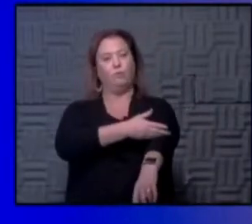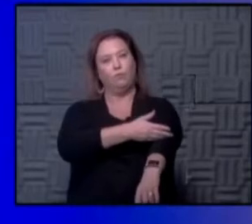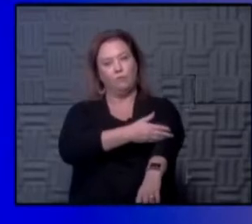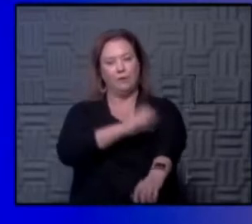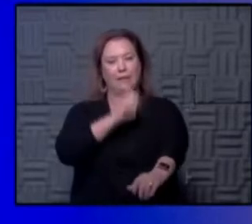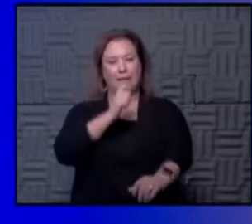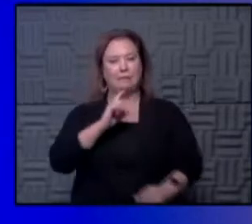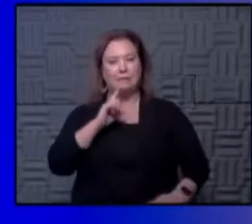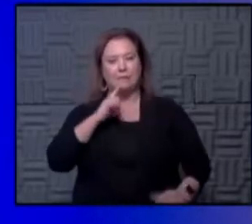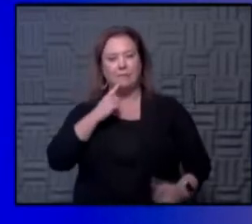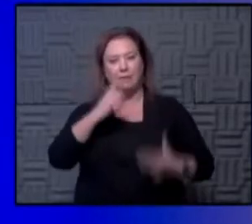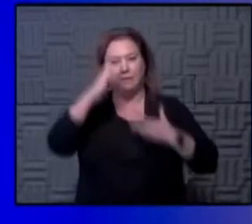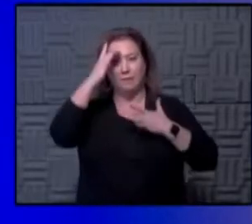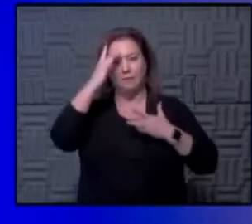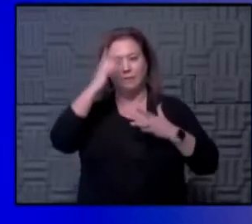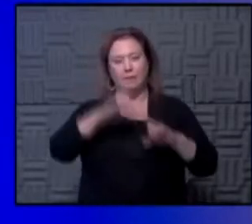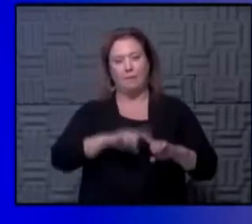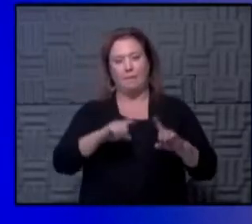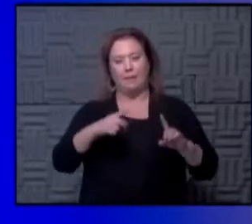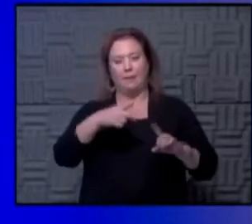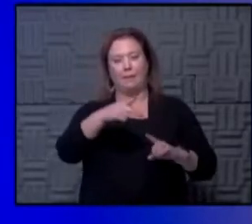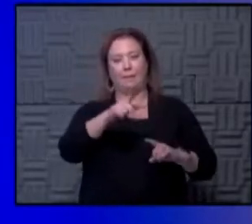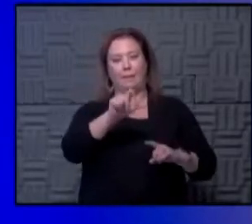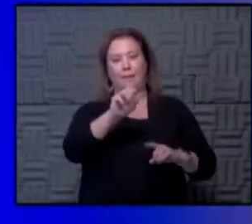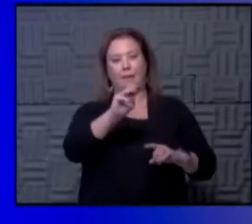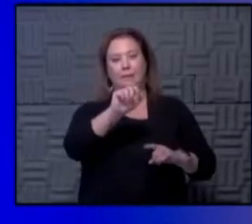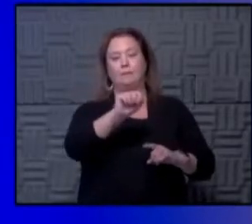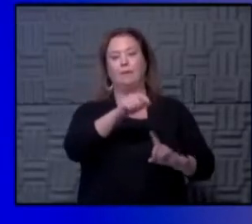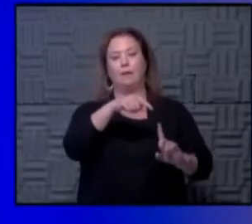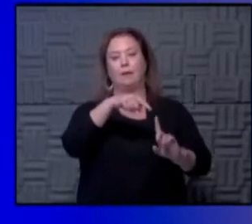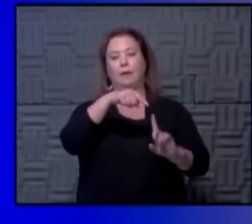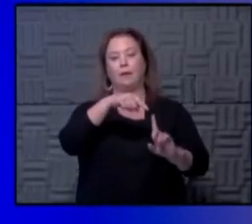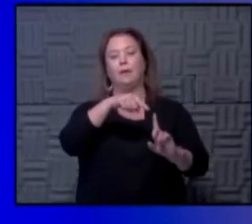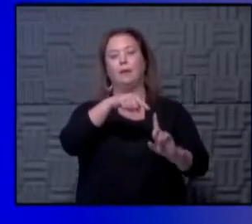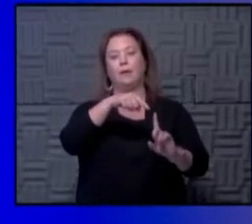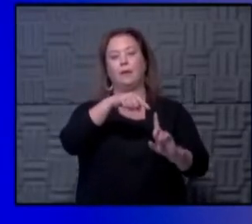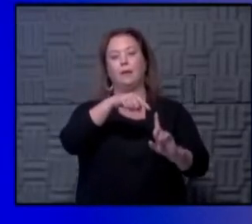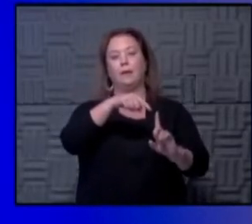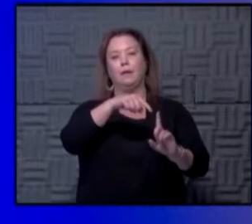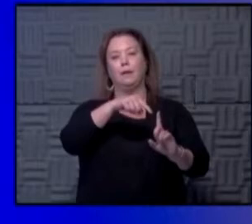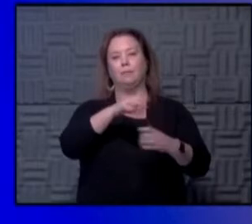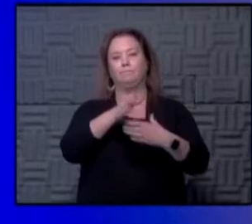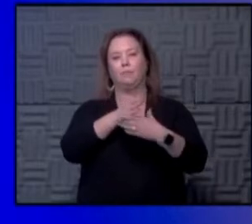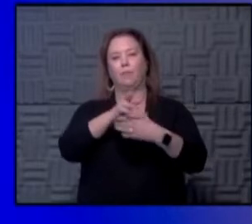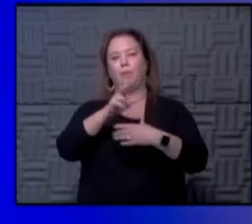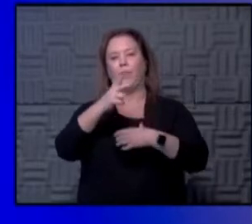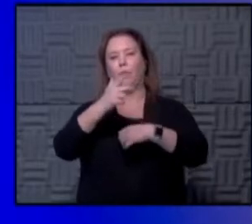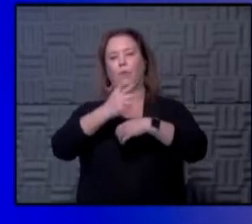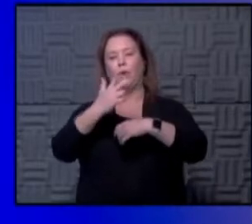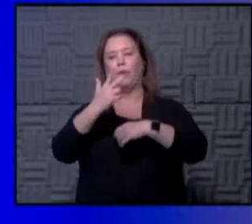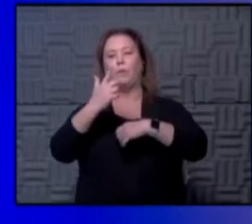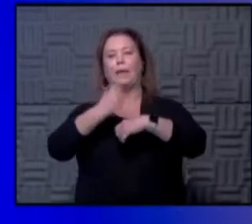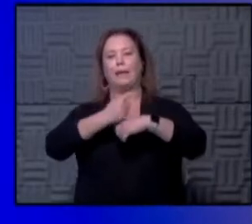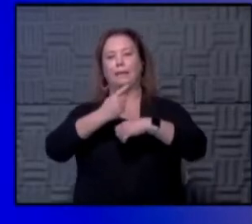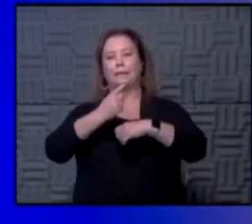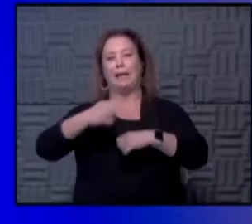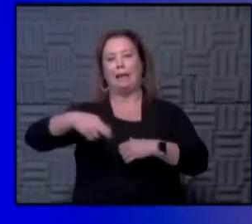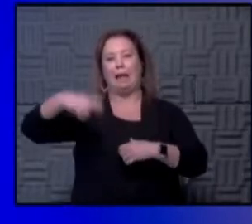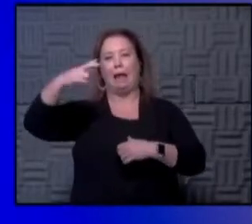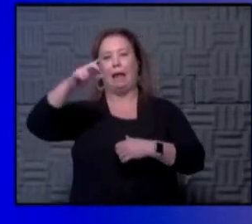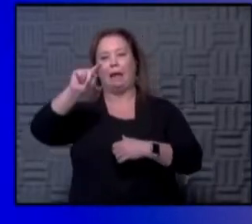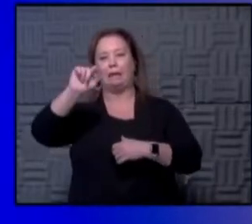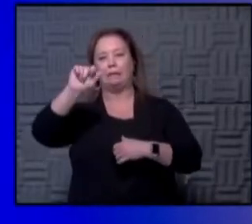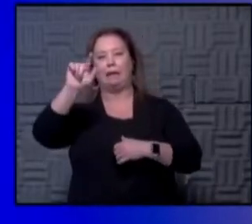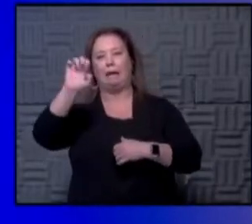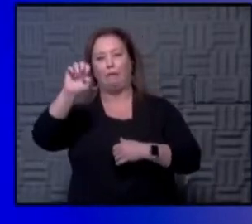to severe disease. But those were people who got plasma within 3 days, and they also got very high titer